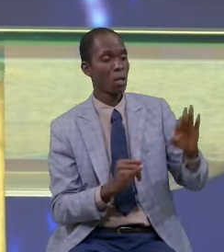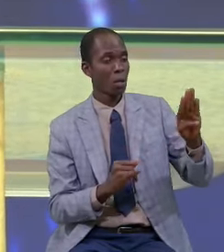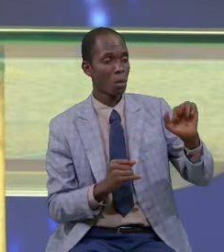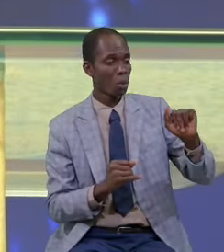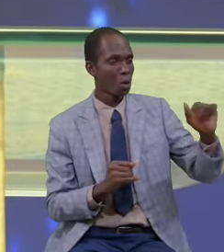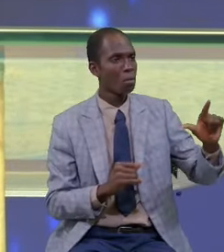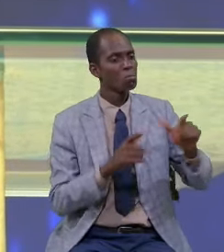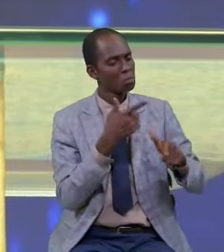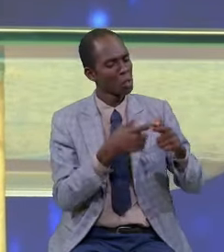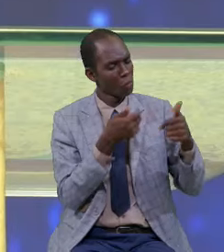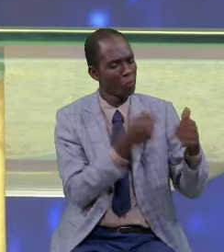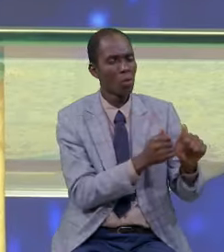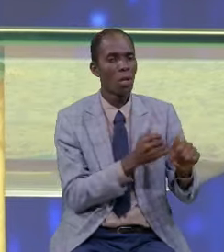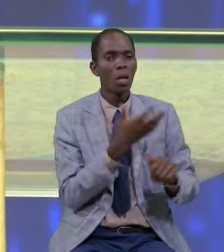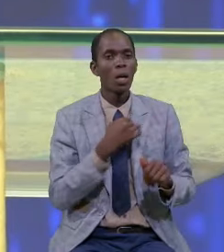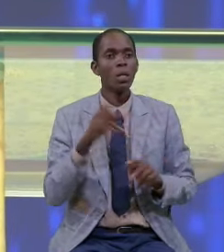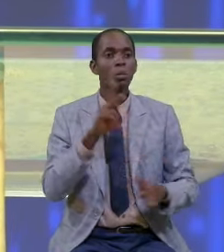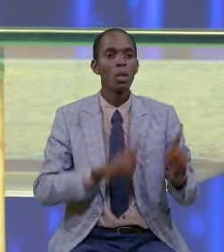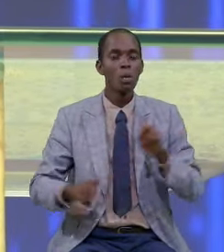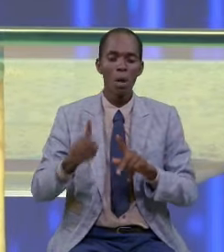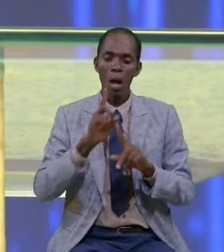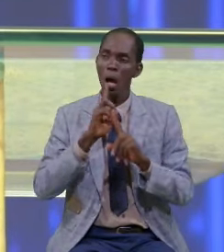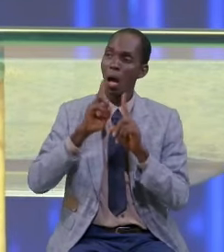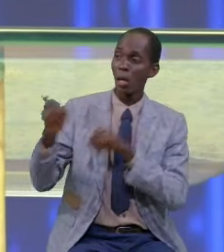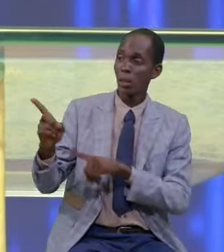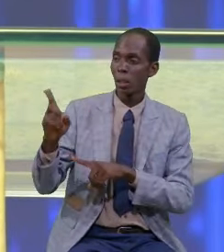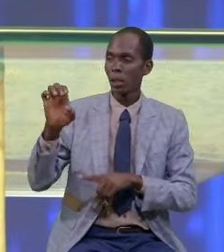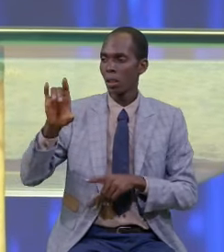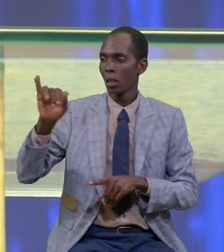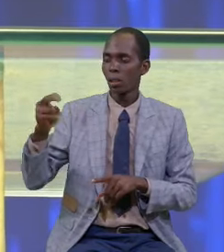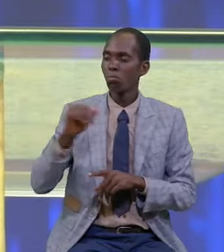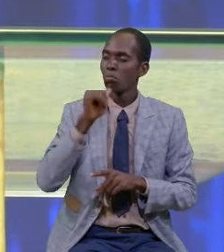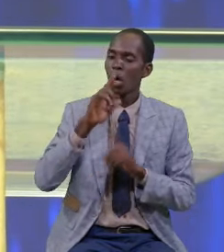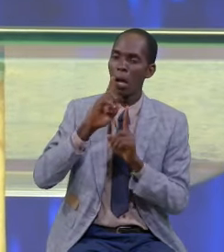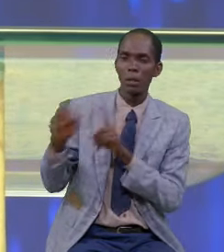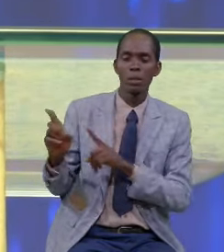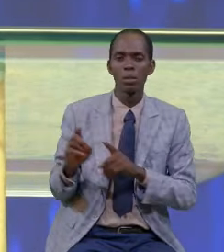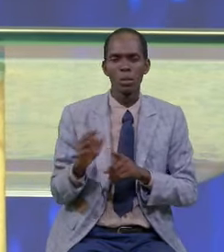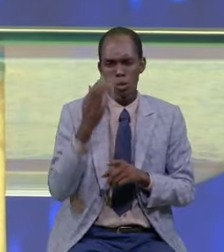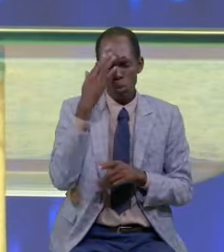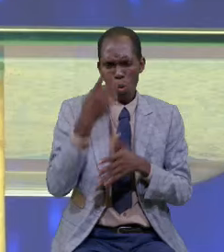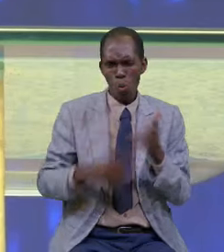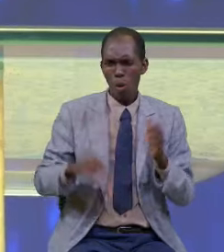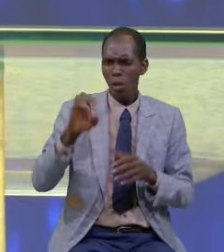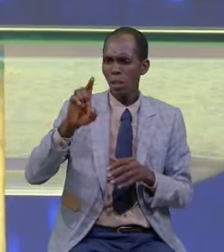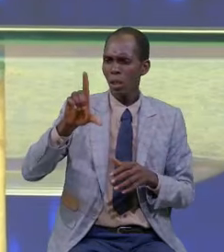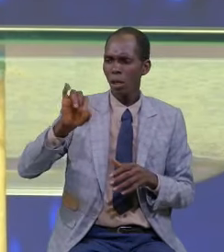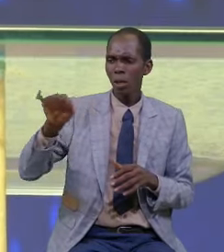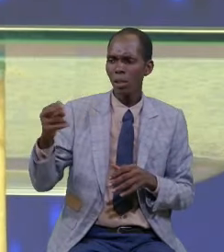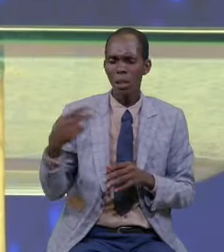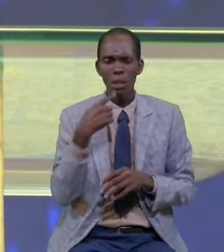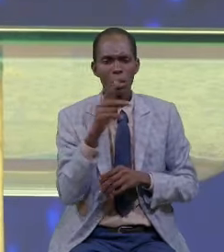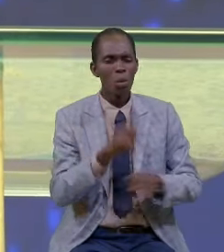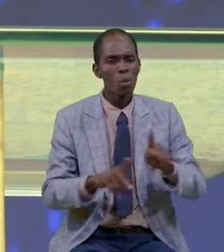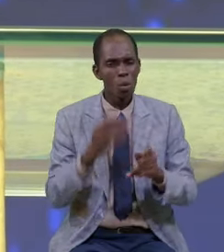And the people answered him not a word. You know what Elijah was telling them? was telling them,